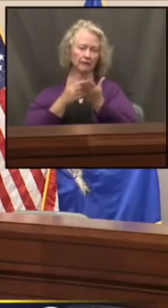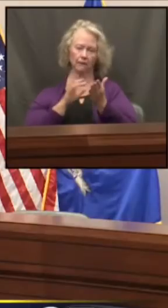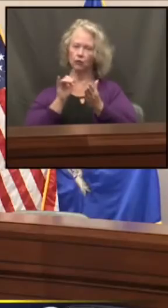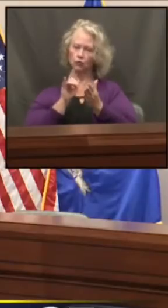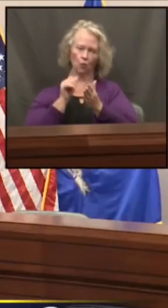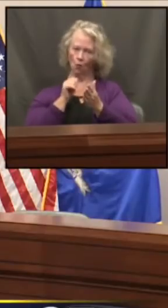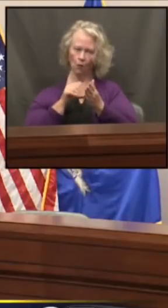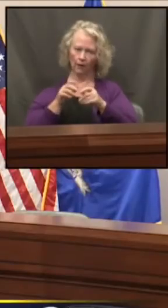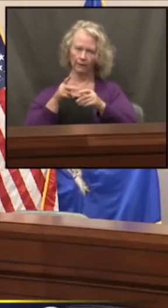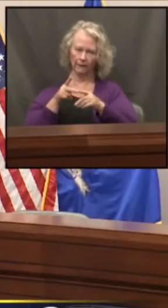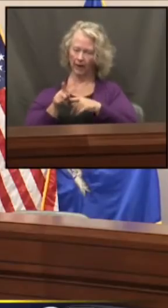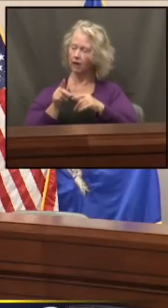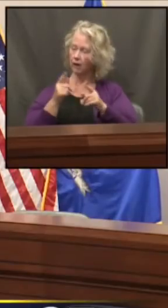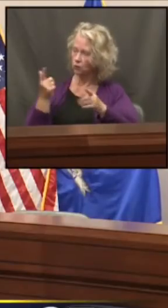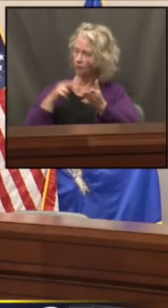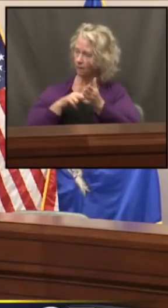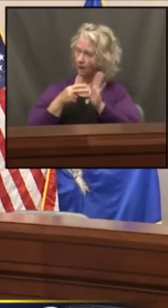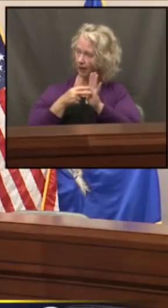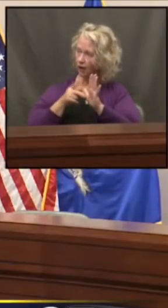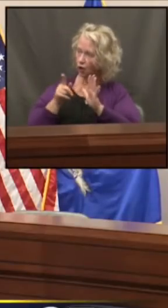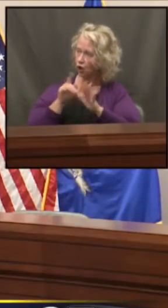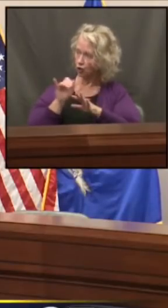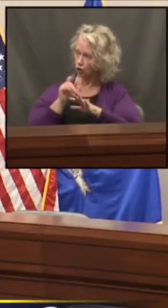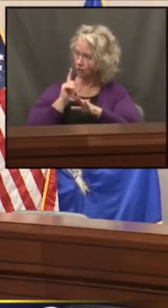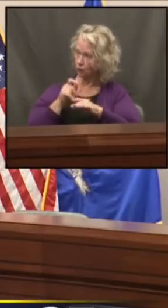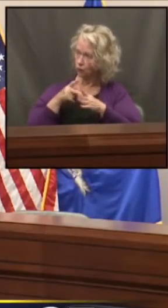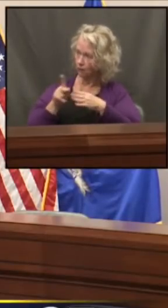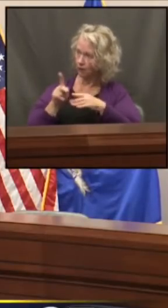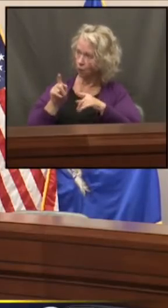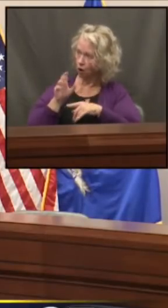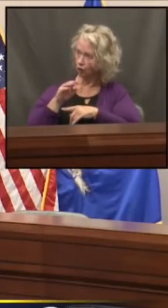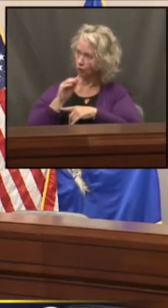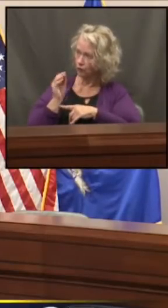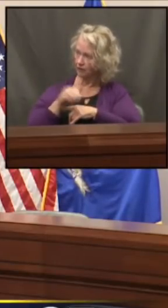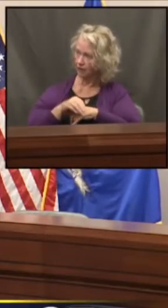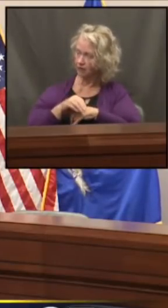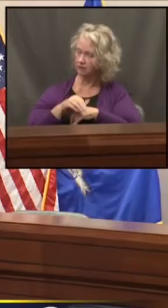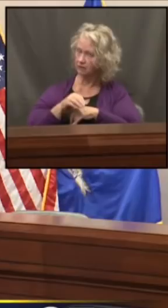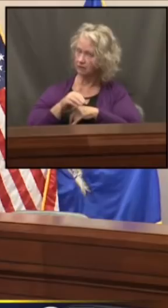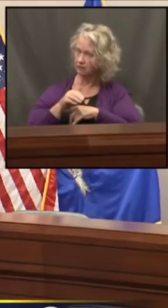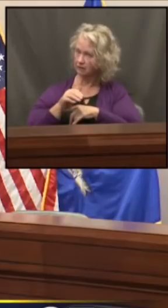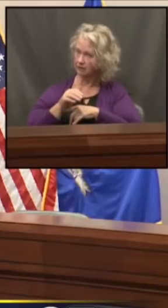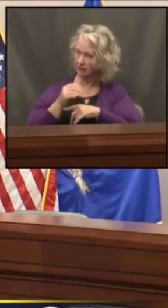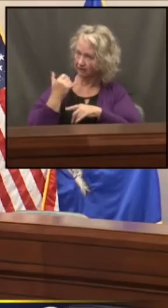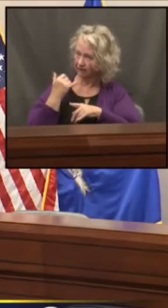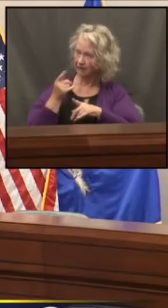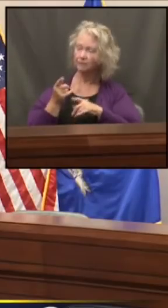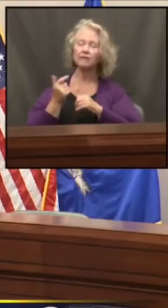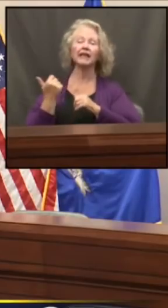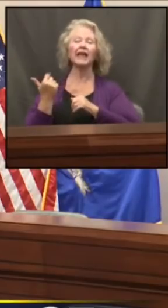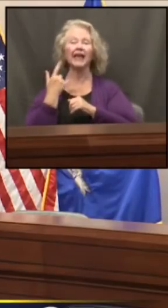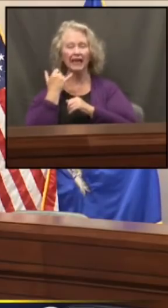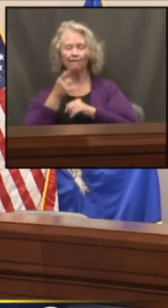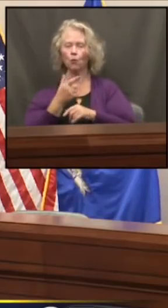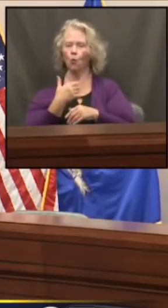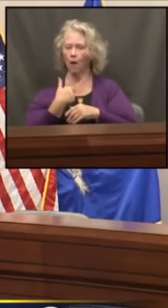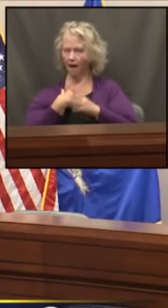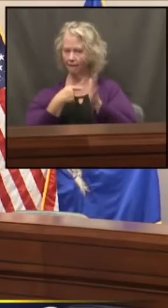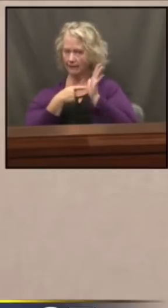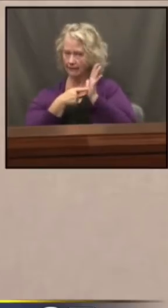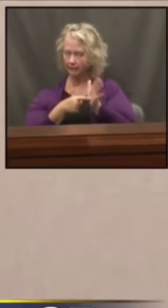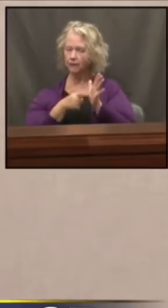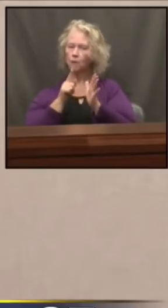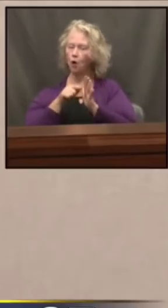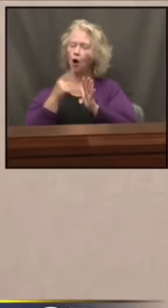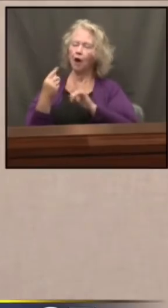So if you have insurance, your insurance will cover it 100%. If they fall into that category you just described. If you're symptomatic or if you've been